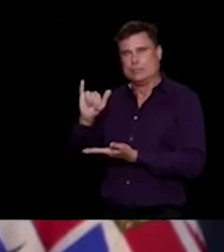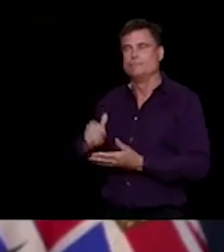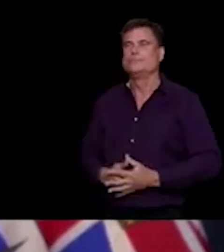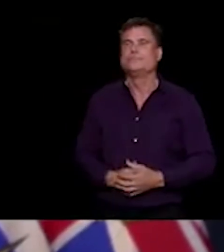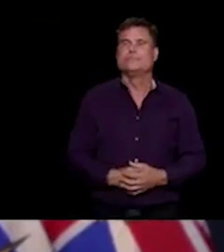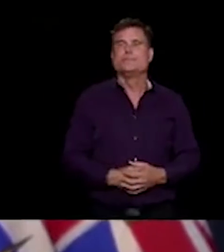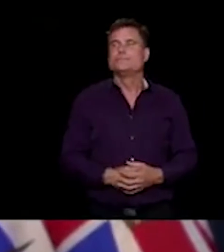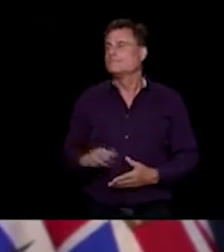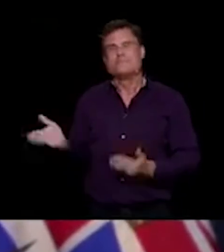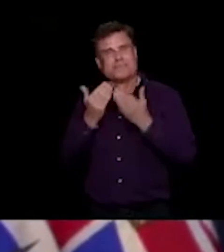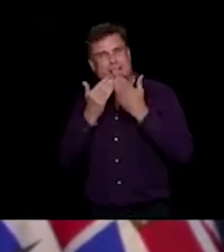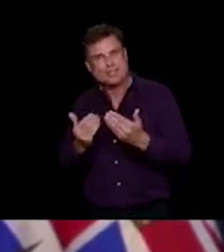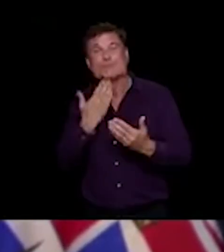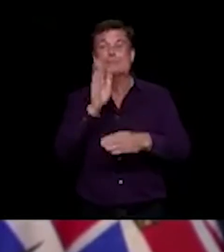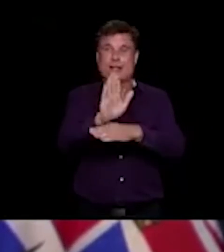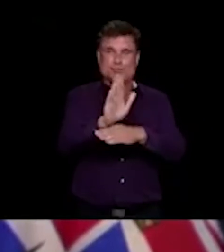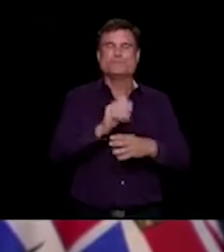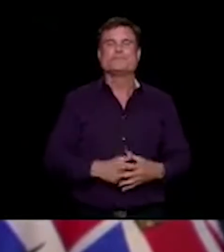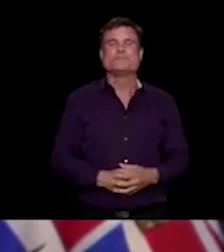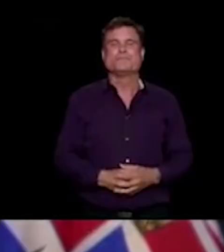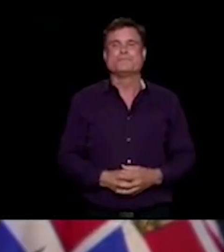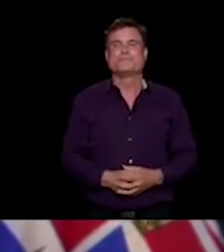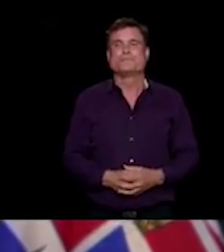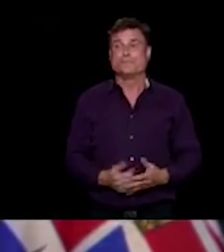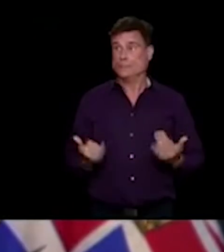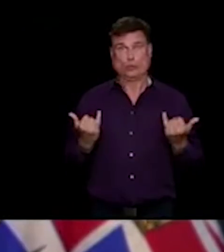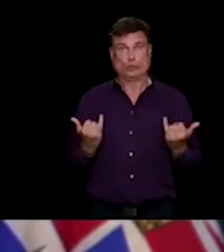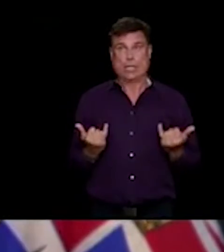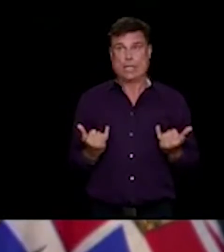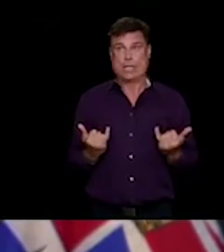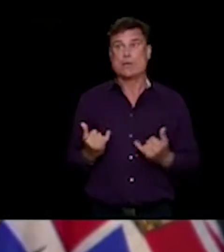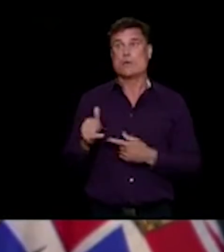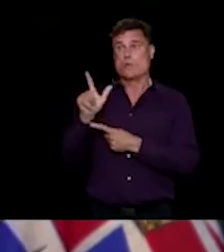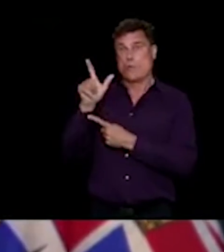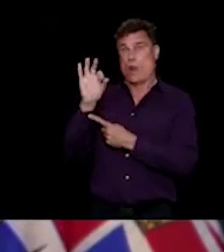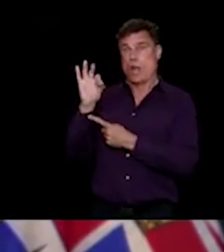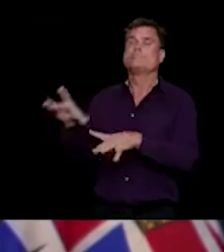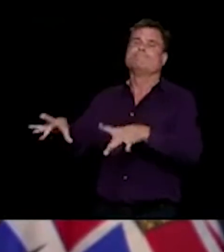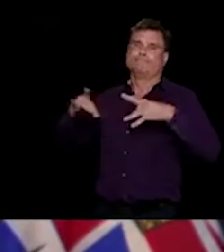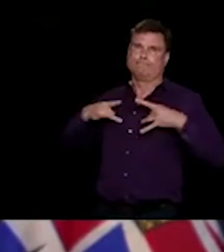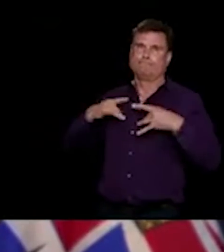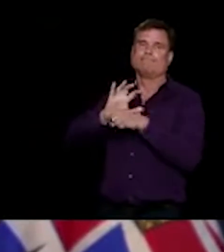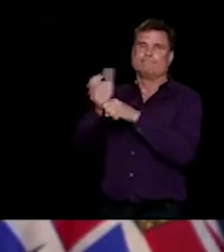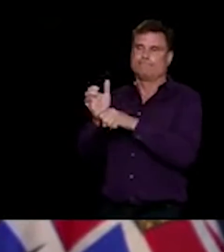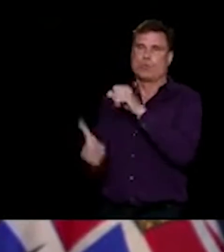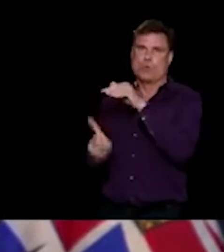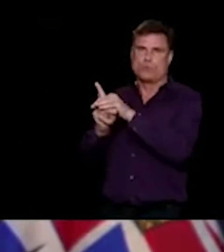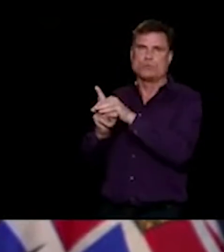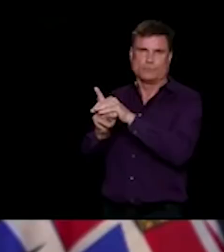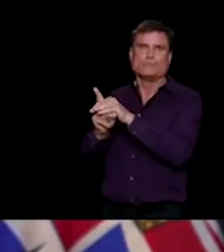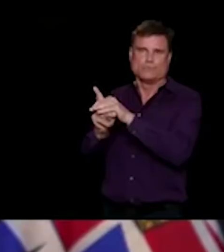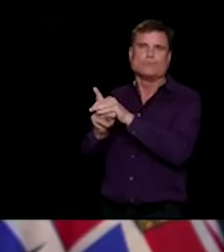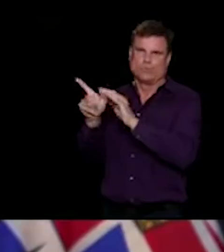Thank you and good afternoon. So today for our update, we have 29 new cases to report, bringing the total number of